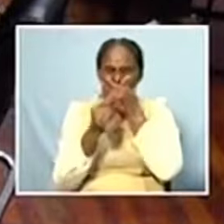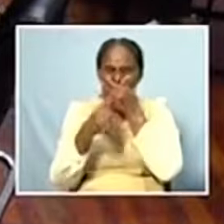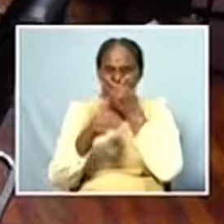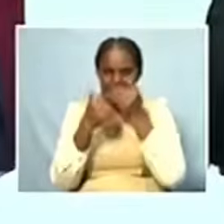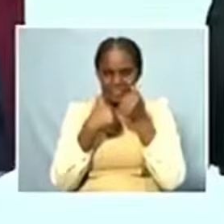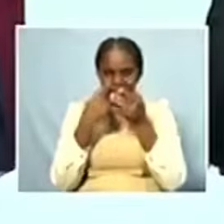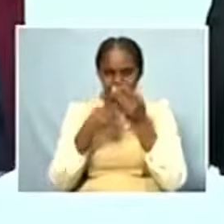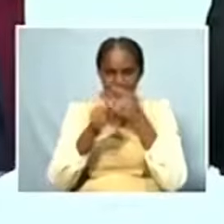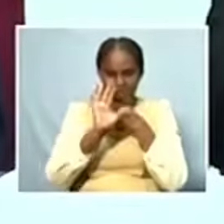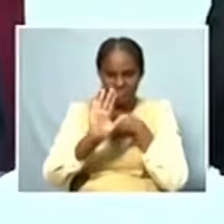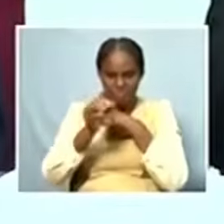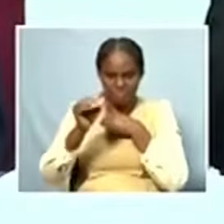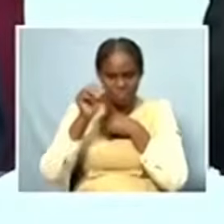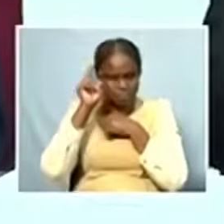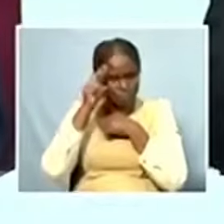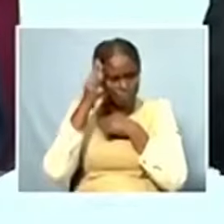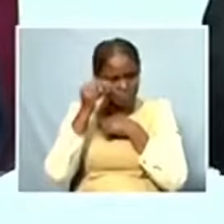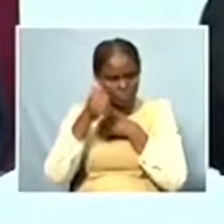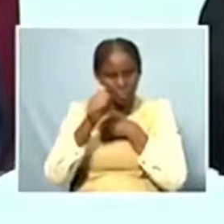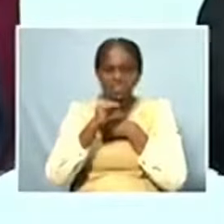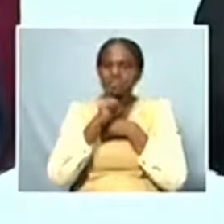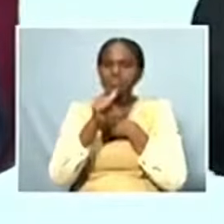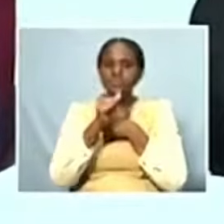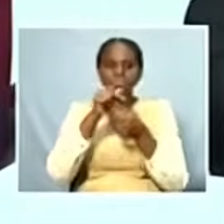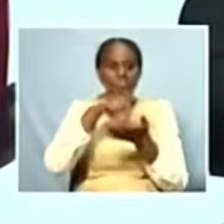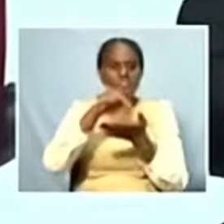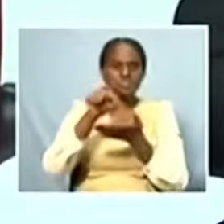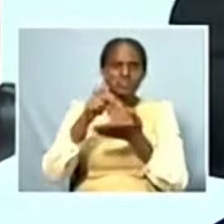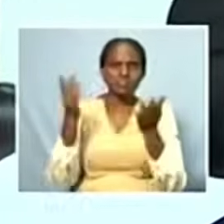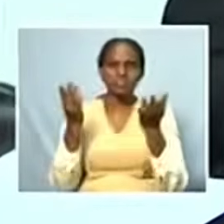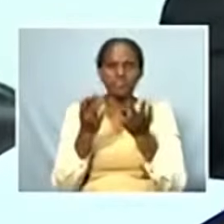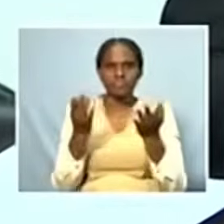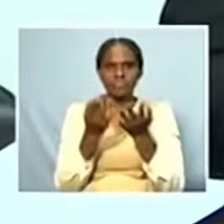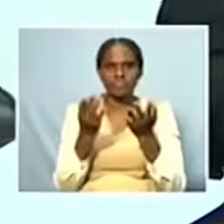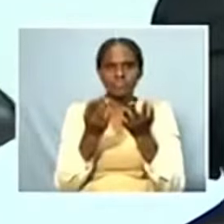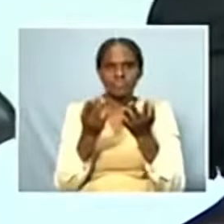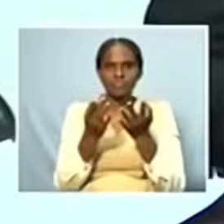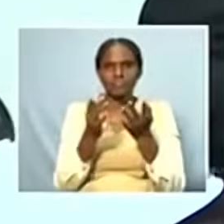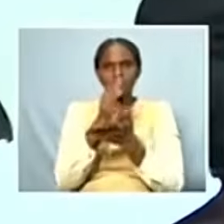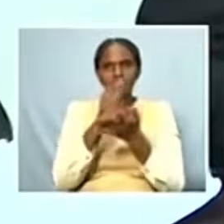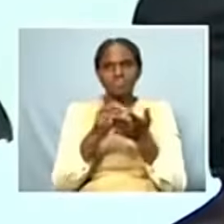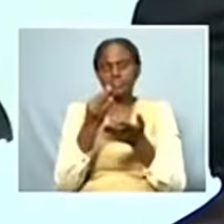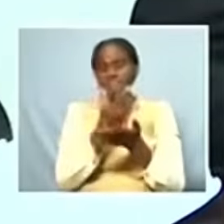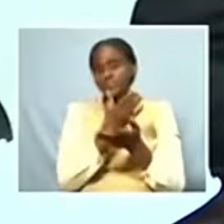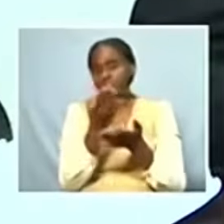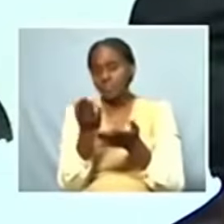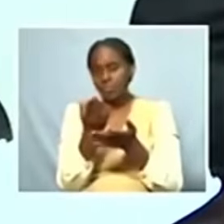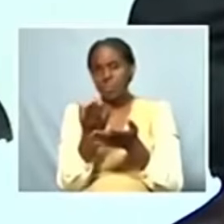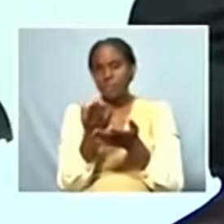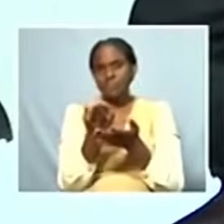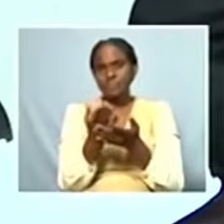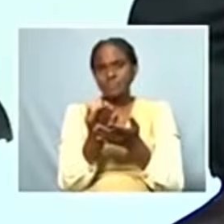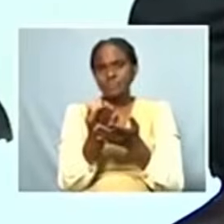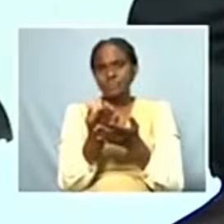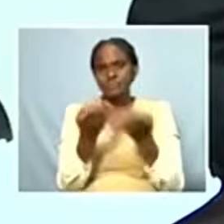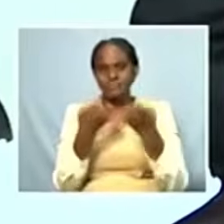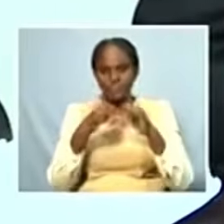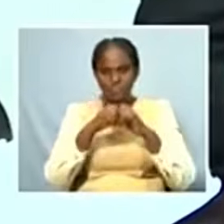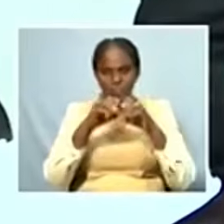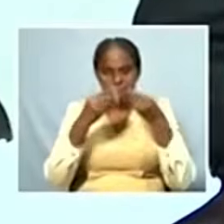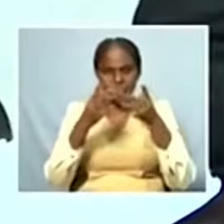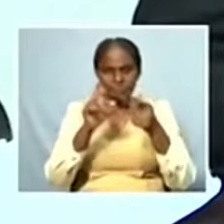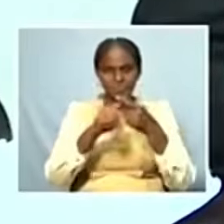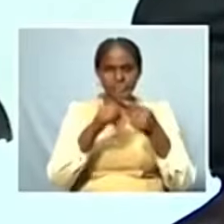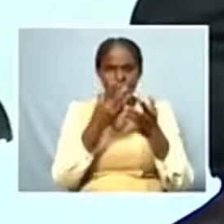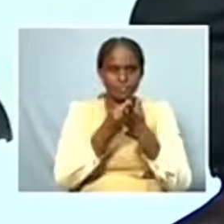with their own various reasons why they could not pay out. Some of them even offering to